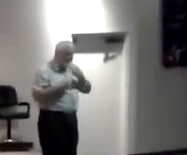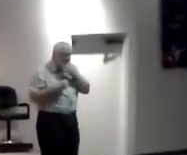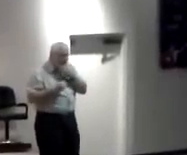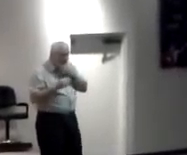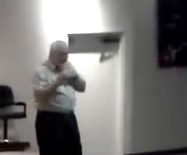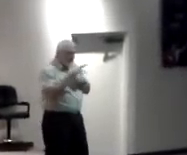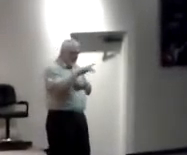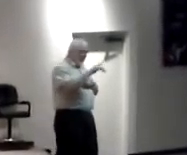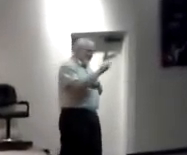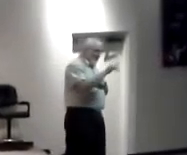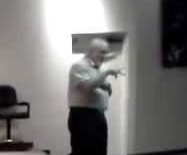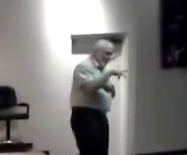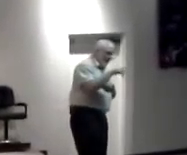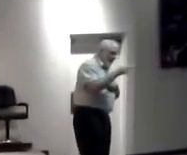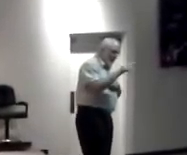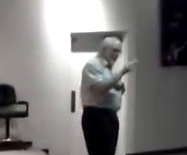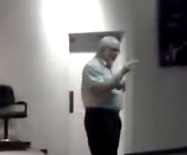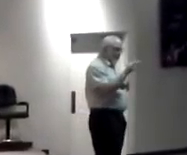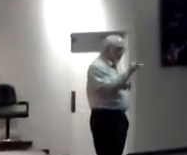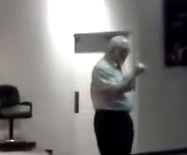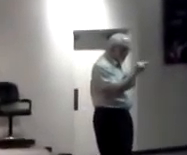time called the problem of pleasure.